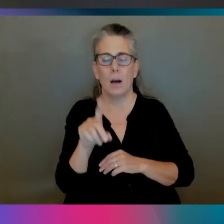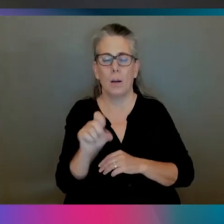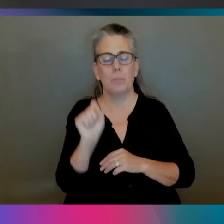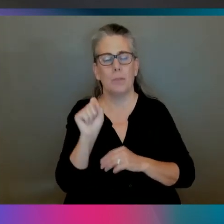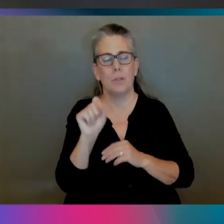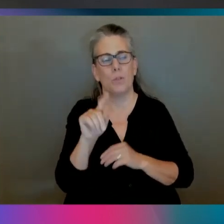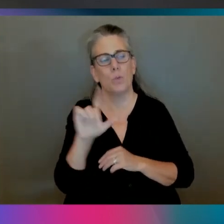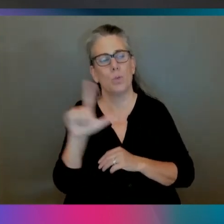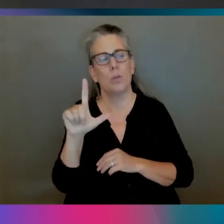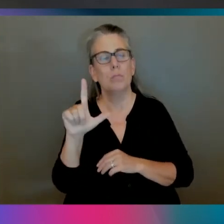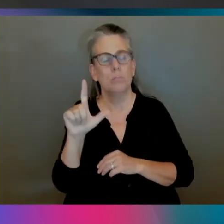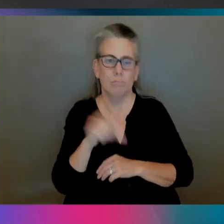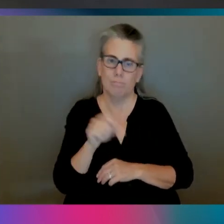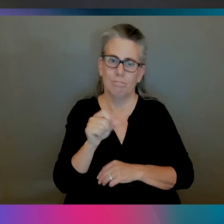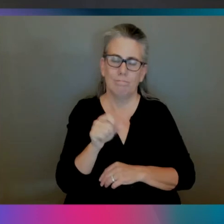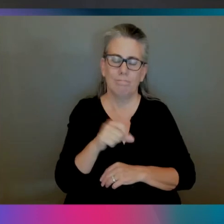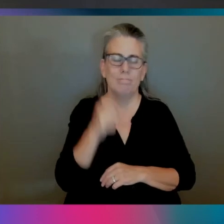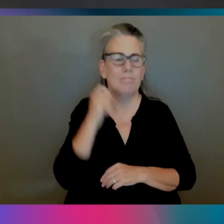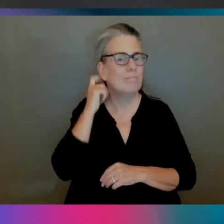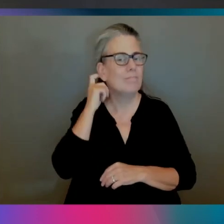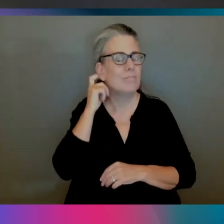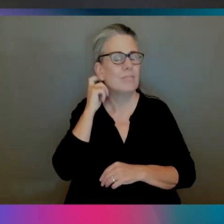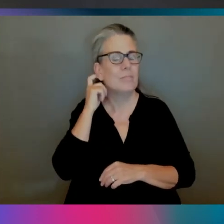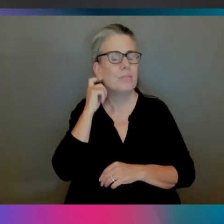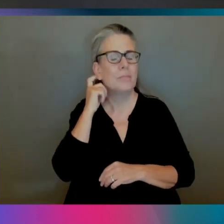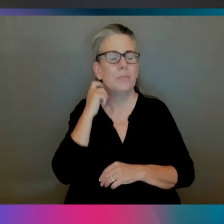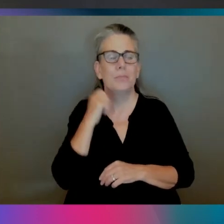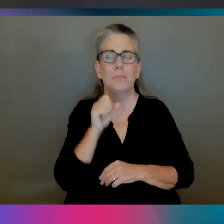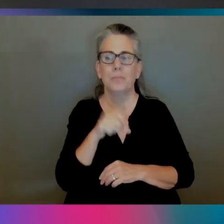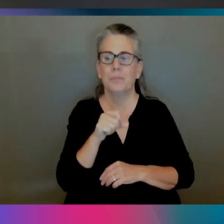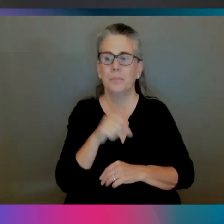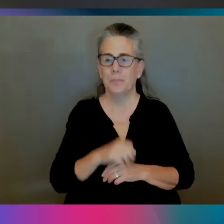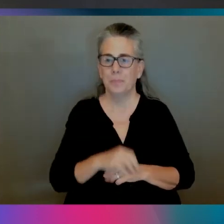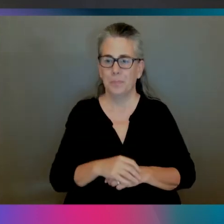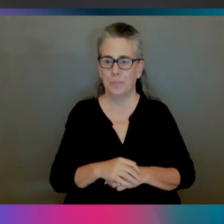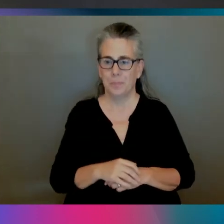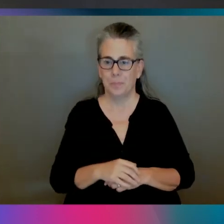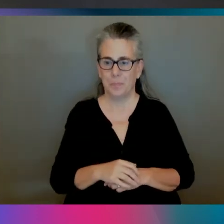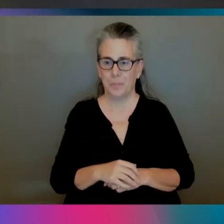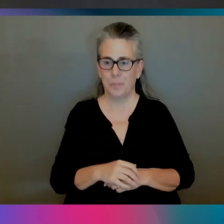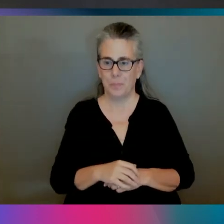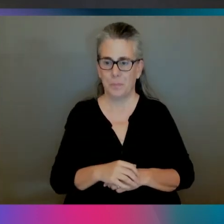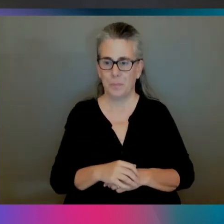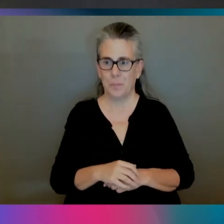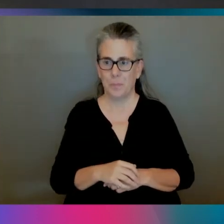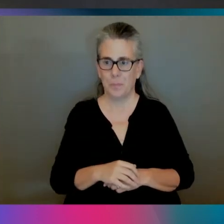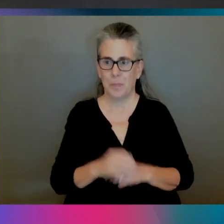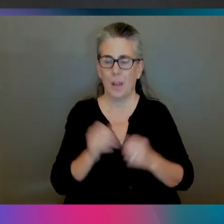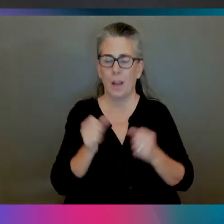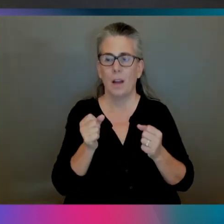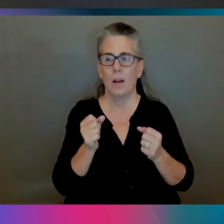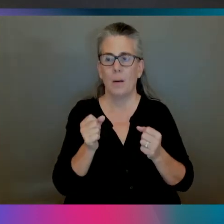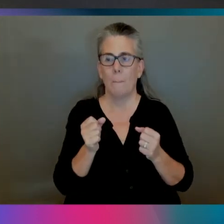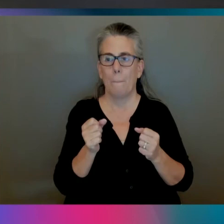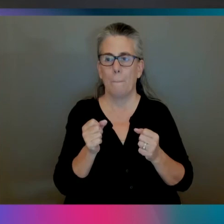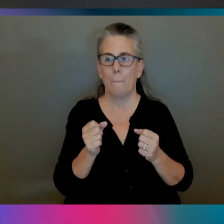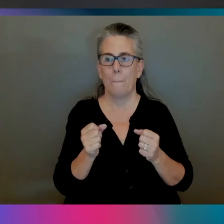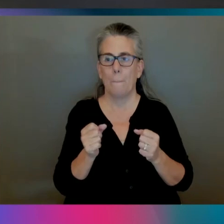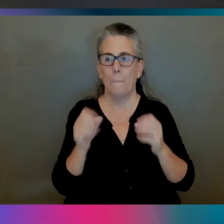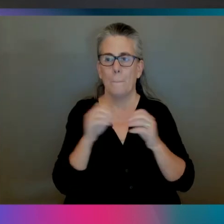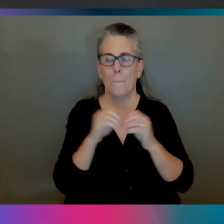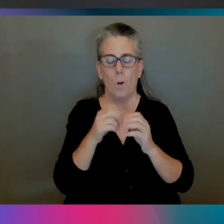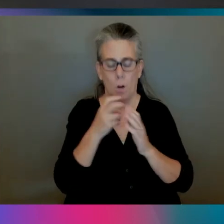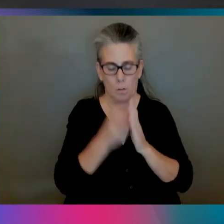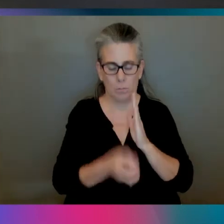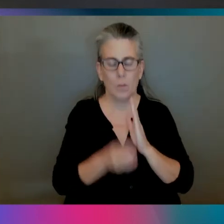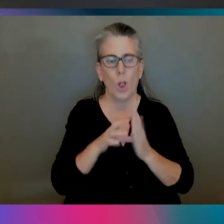to start to embrace as I go through. I'll admit I'm a notebook person, and I'm getting more and more into pipelines, and it's a lot